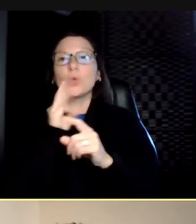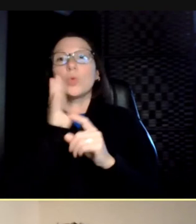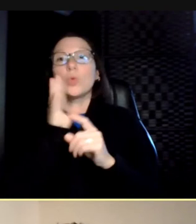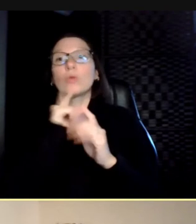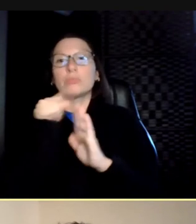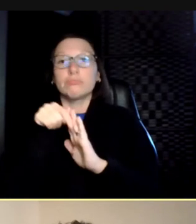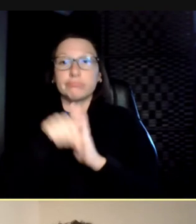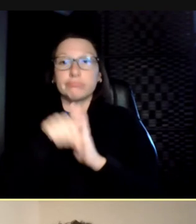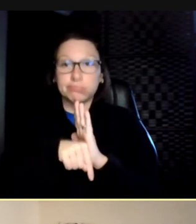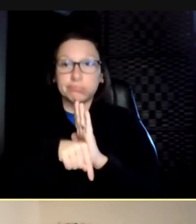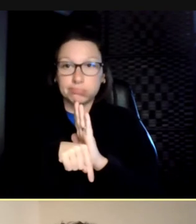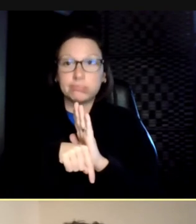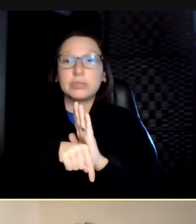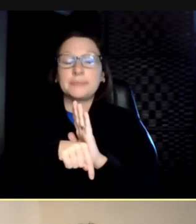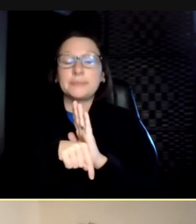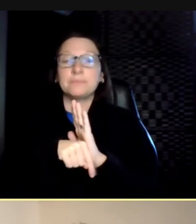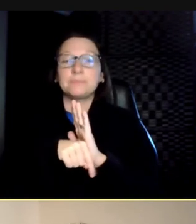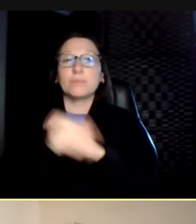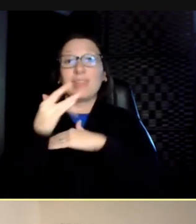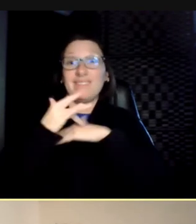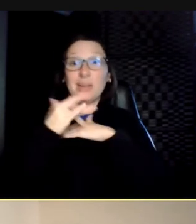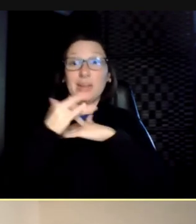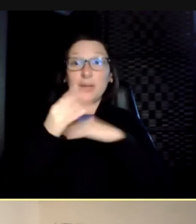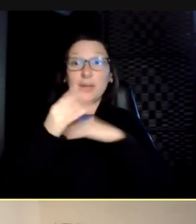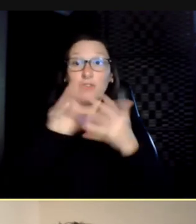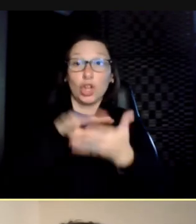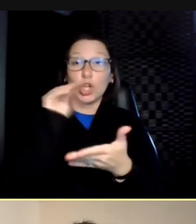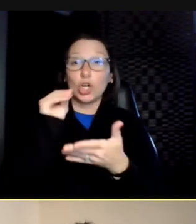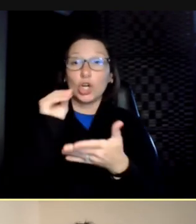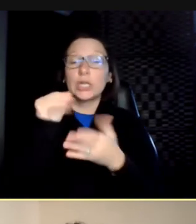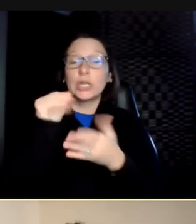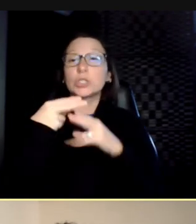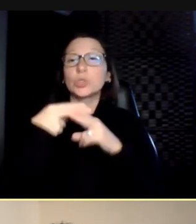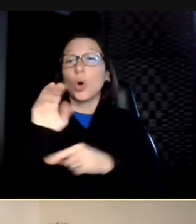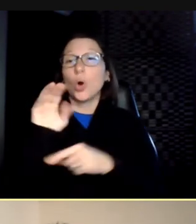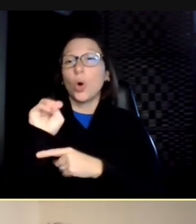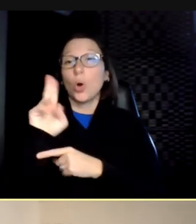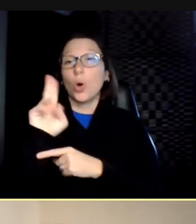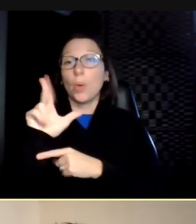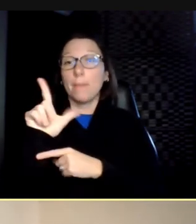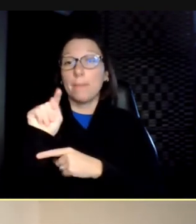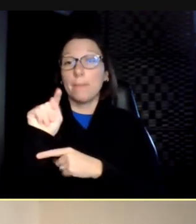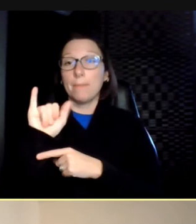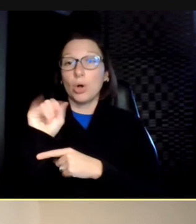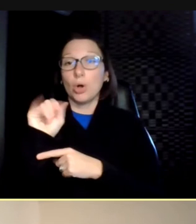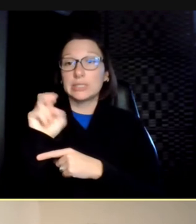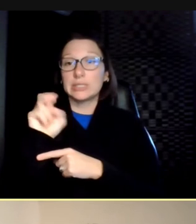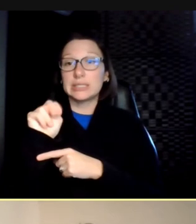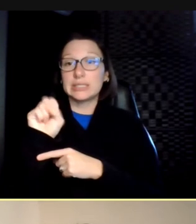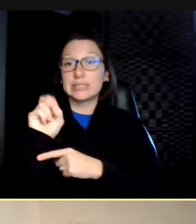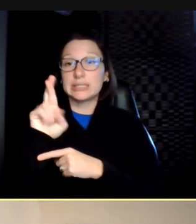as it relates to availability for learning is multisensory complexity, sensory